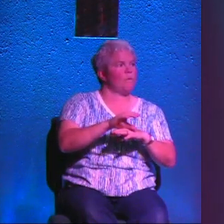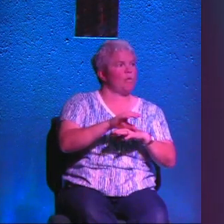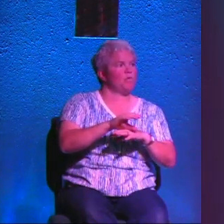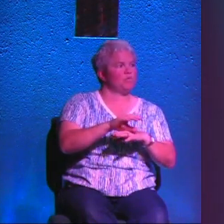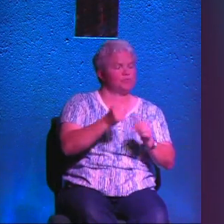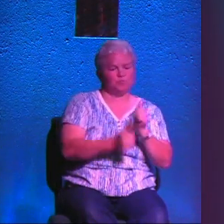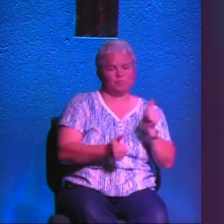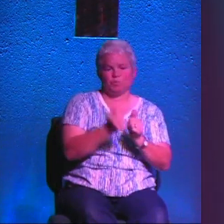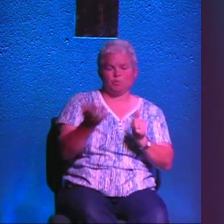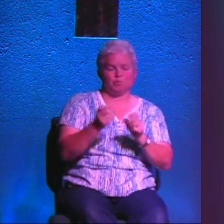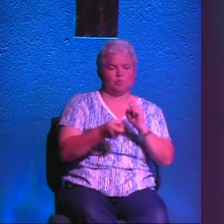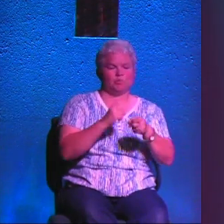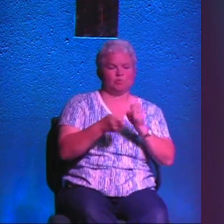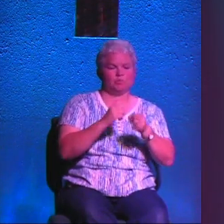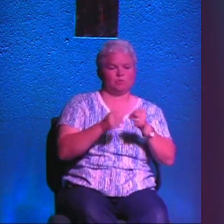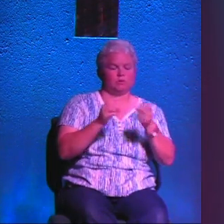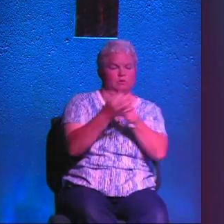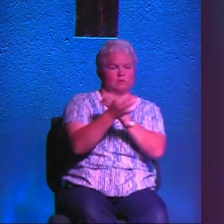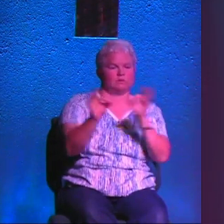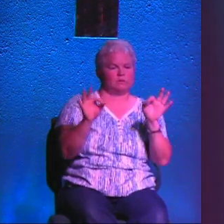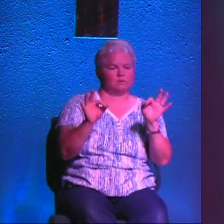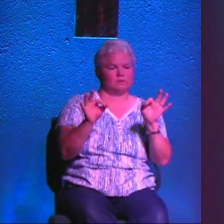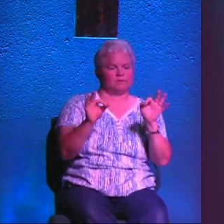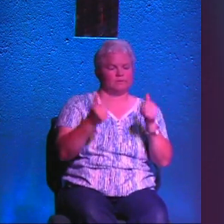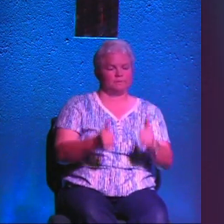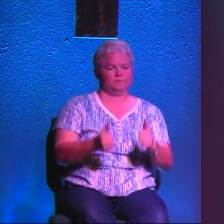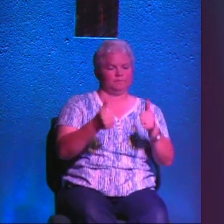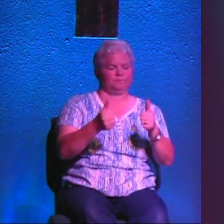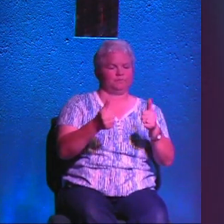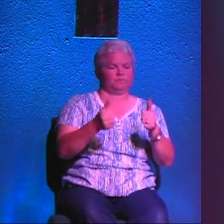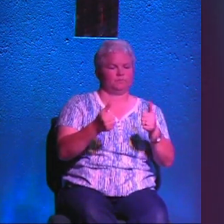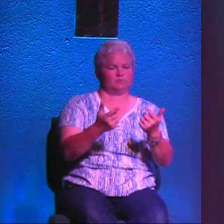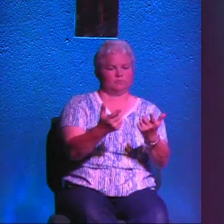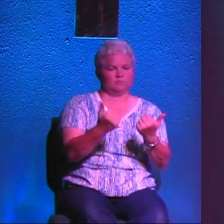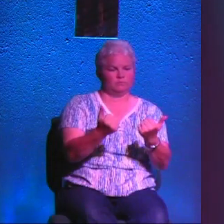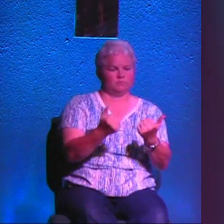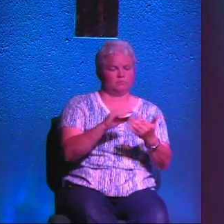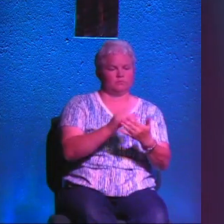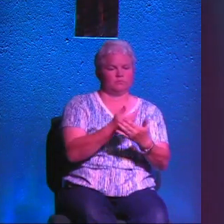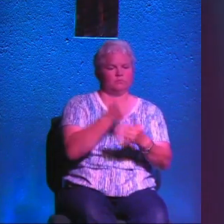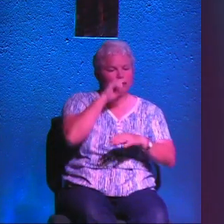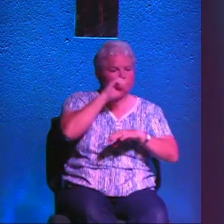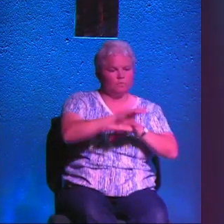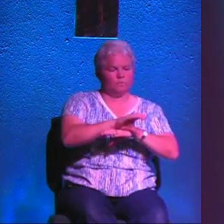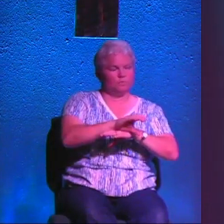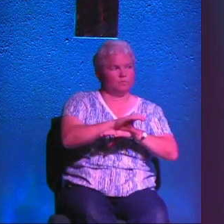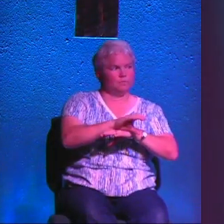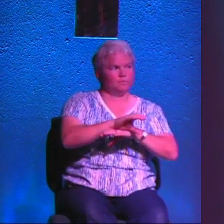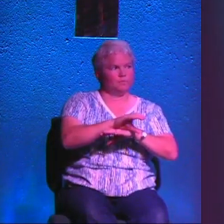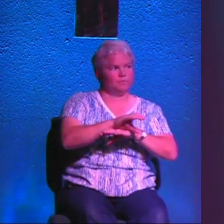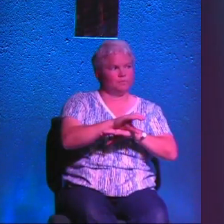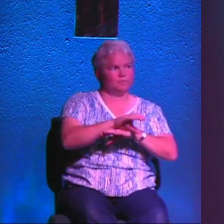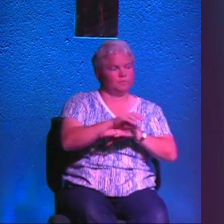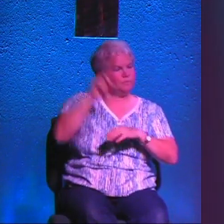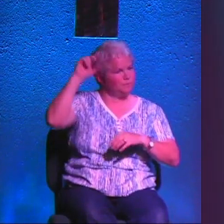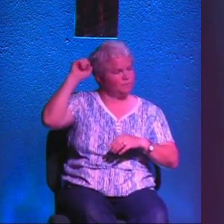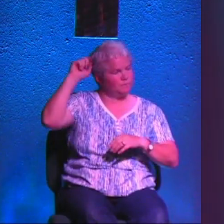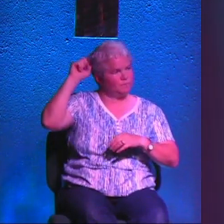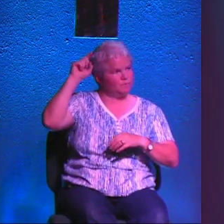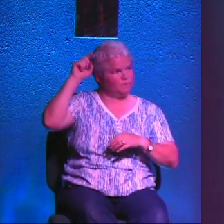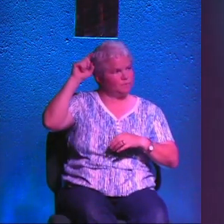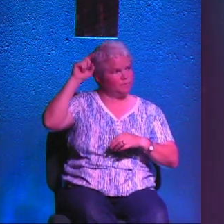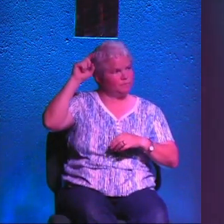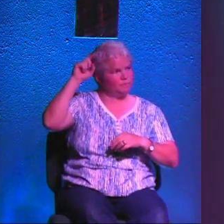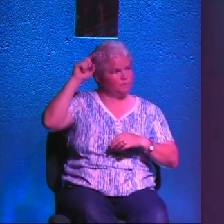Really, everything changed. The freedom that we can live under came with the new covenant. So what we must